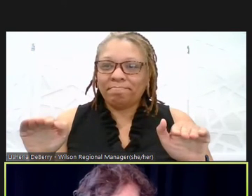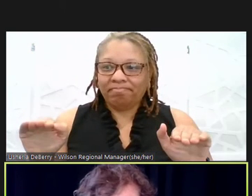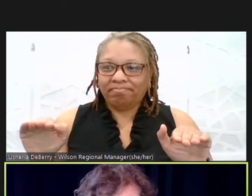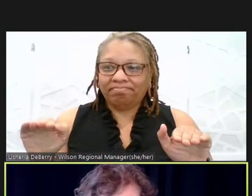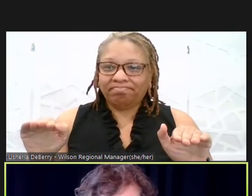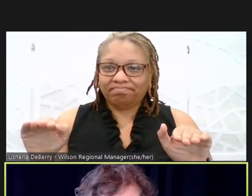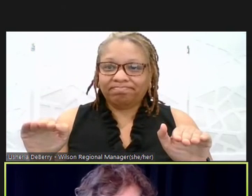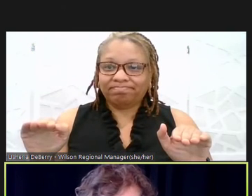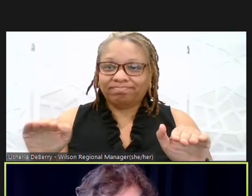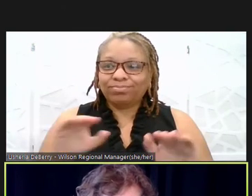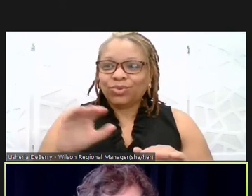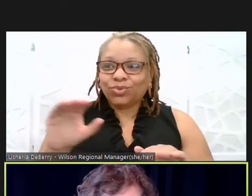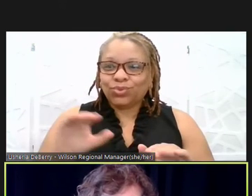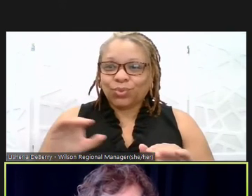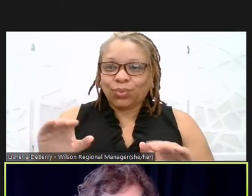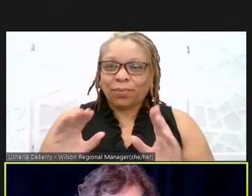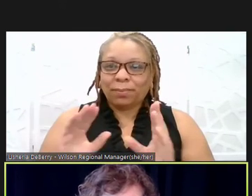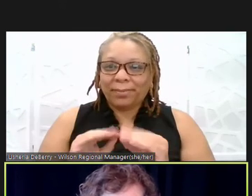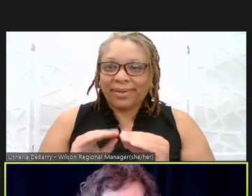it.